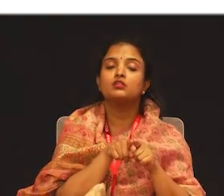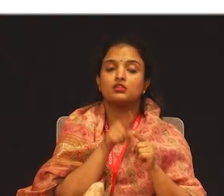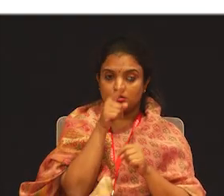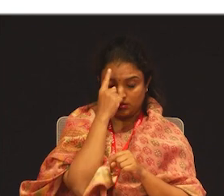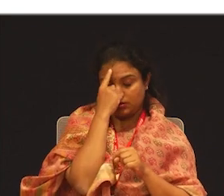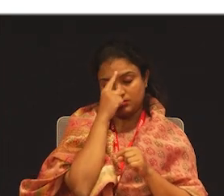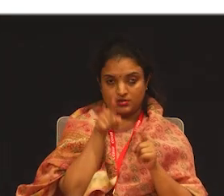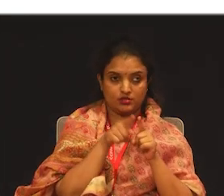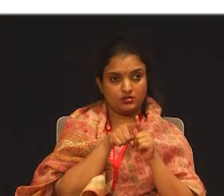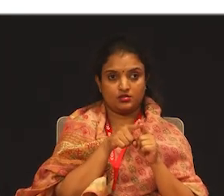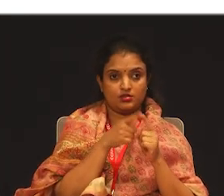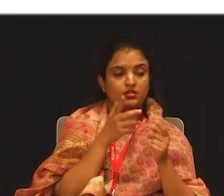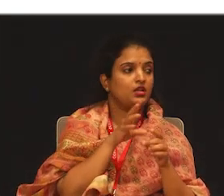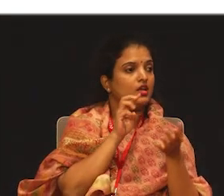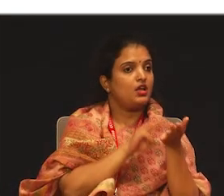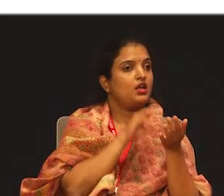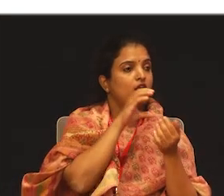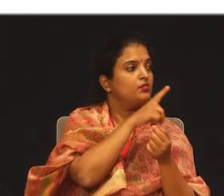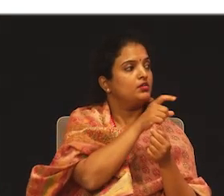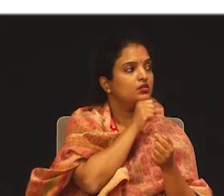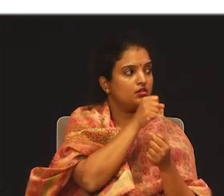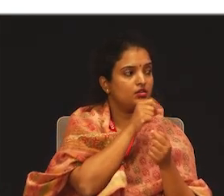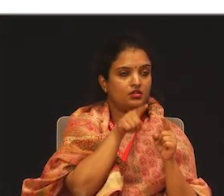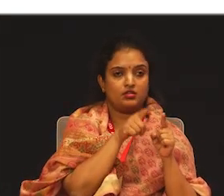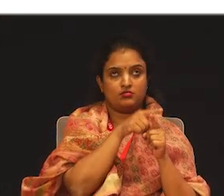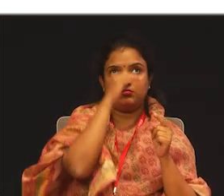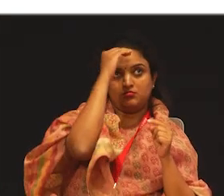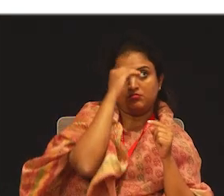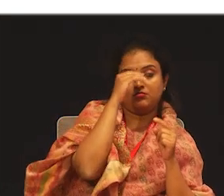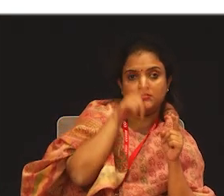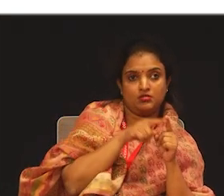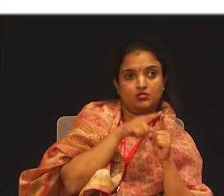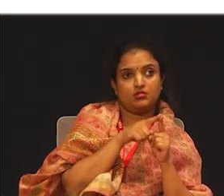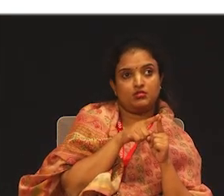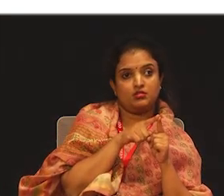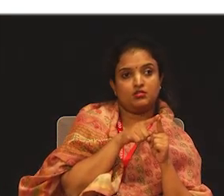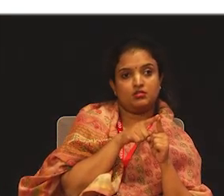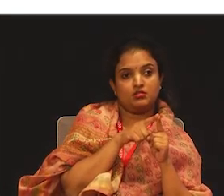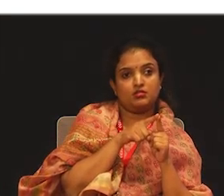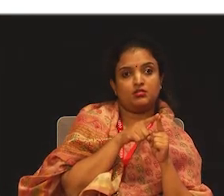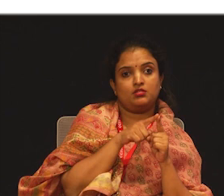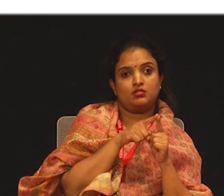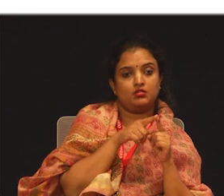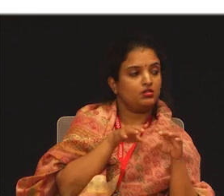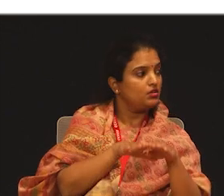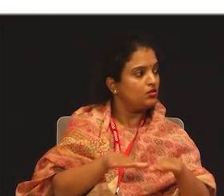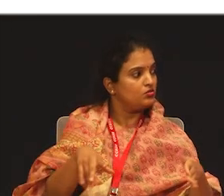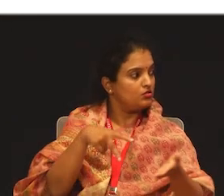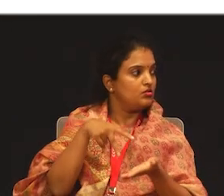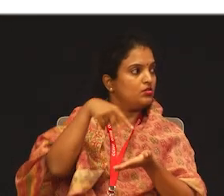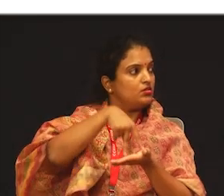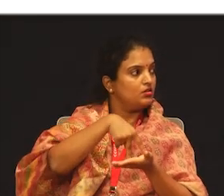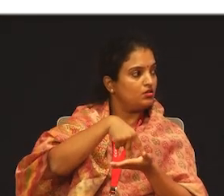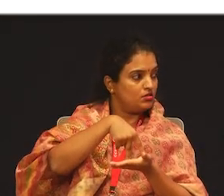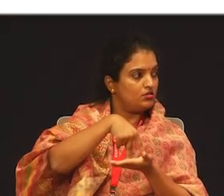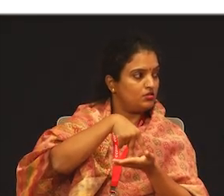dais. We had our MC who was a little shorter in height, so we had to give her a stool.